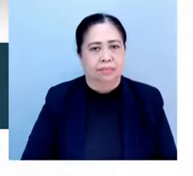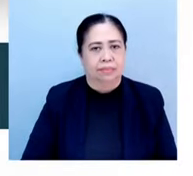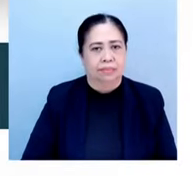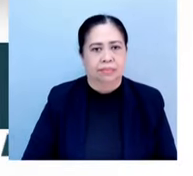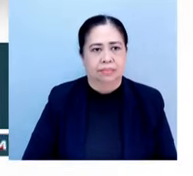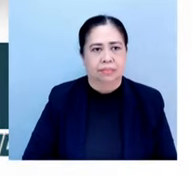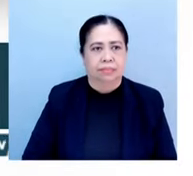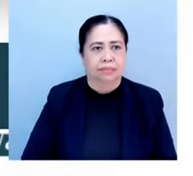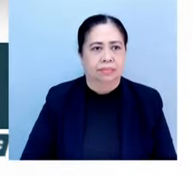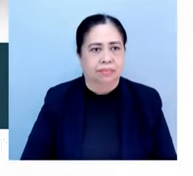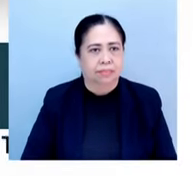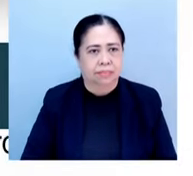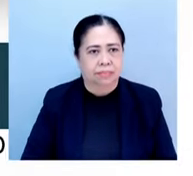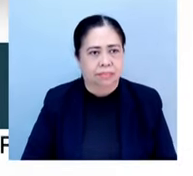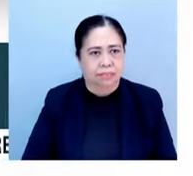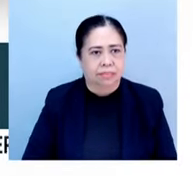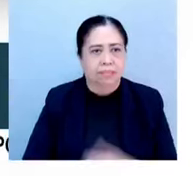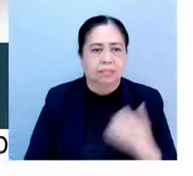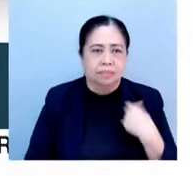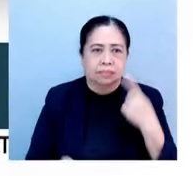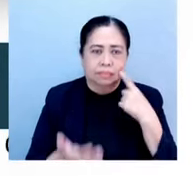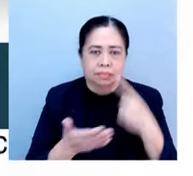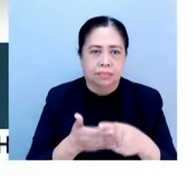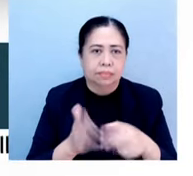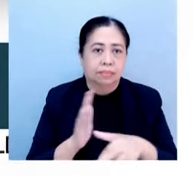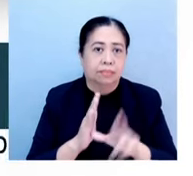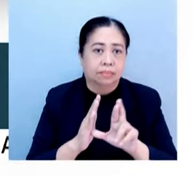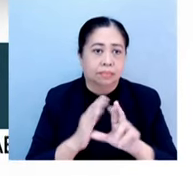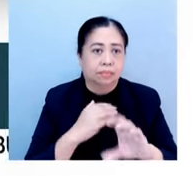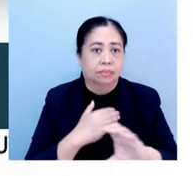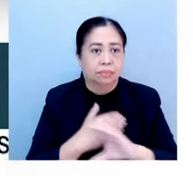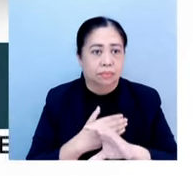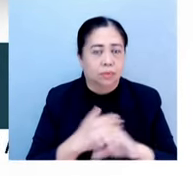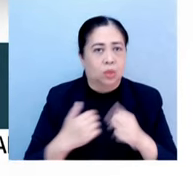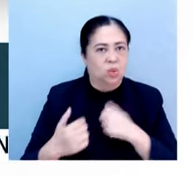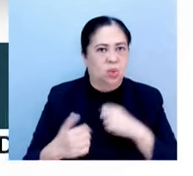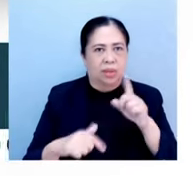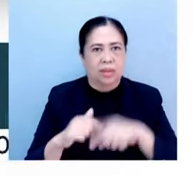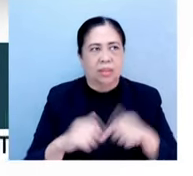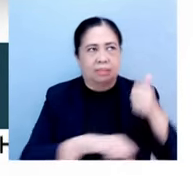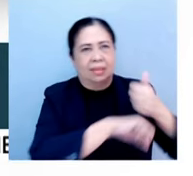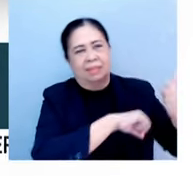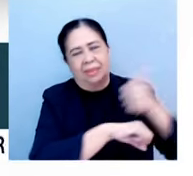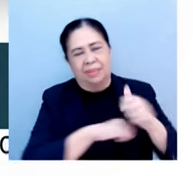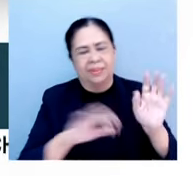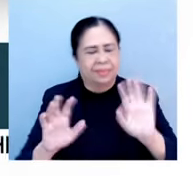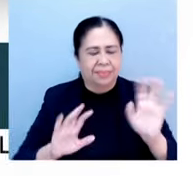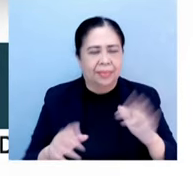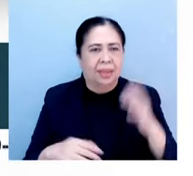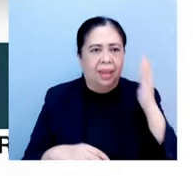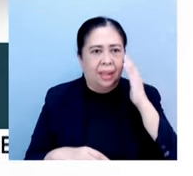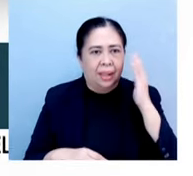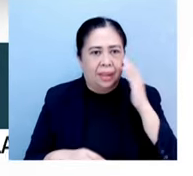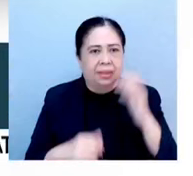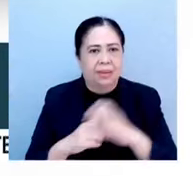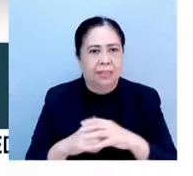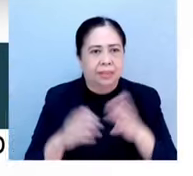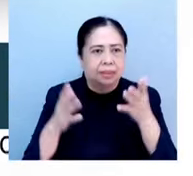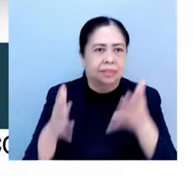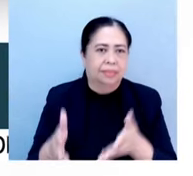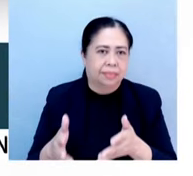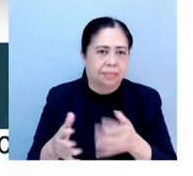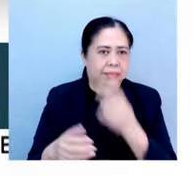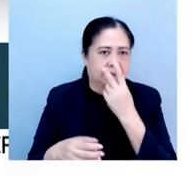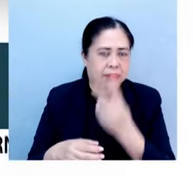Nire-review na namin ngayon ang contract. Inabutan ko yan. Sorry. Ayoko naman magbintang. Alam mo, napapagbayaan namin, tignan